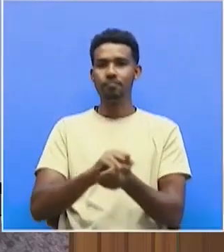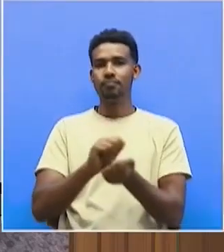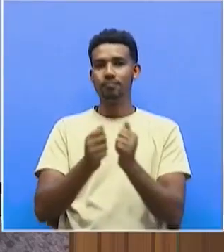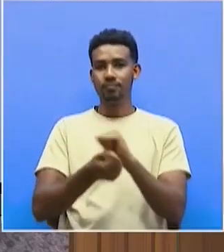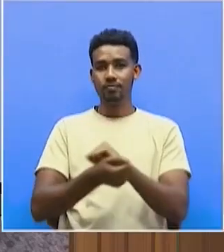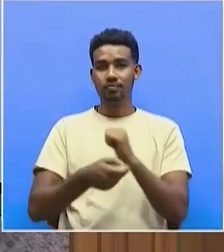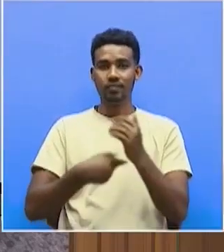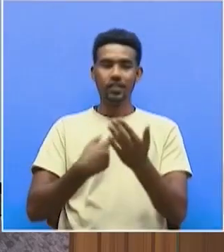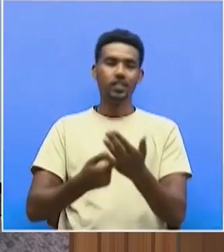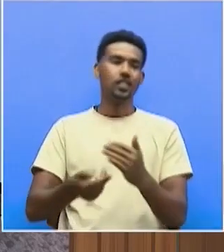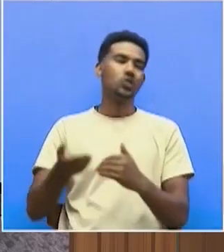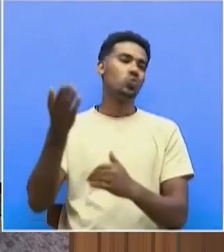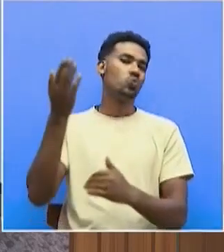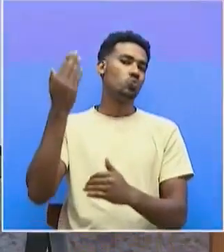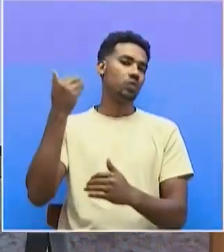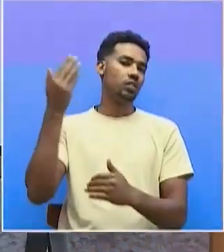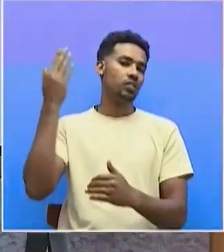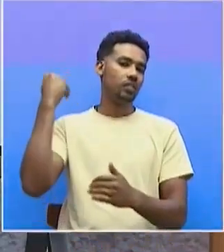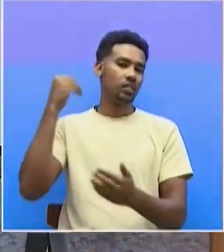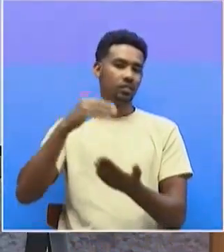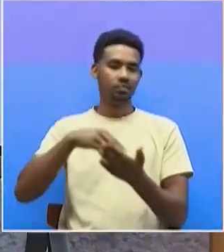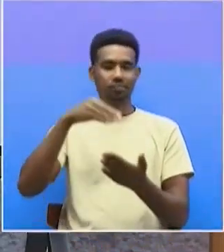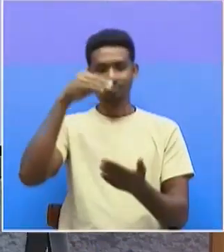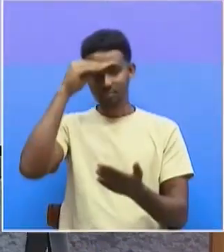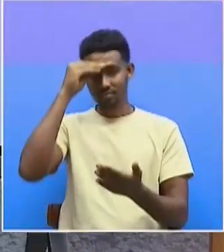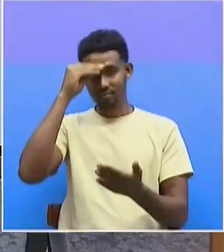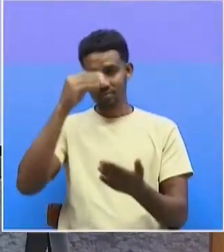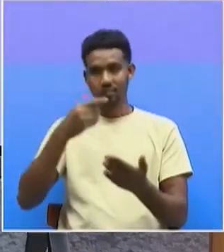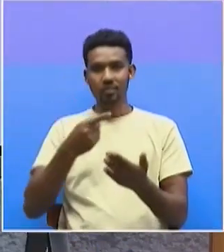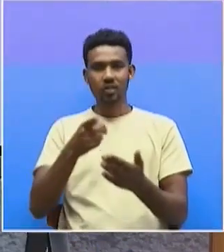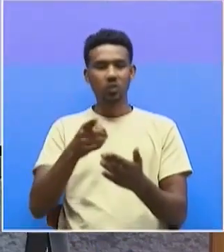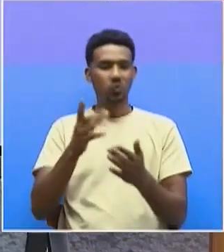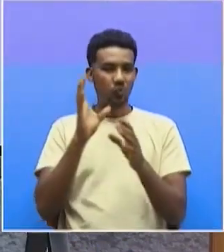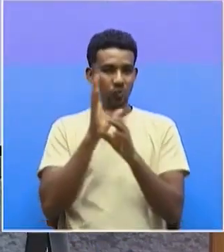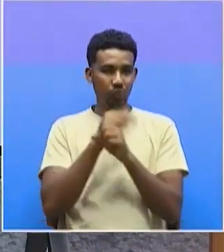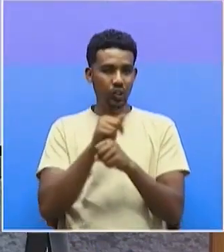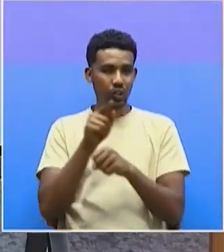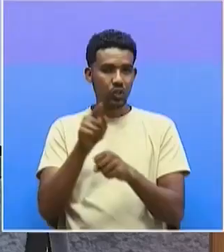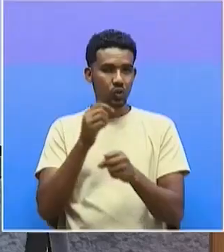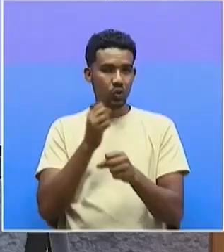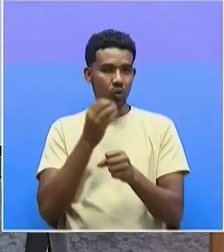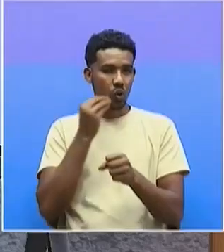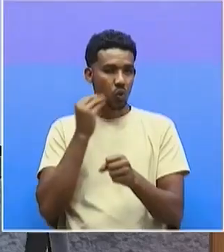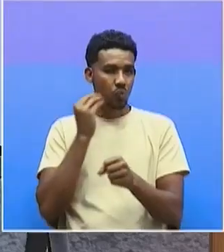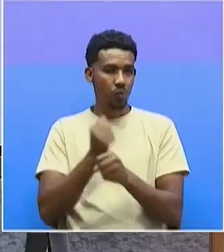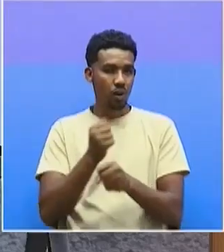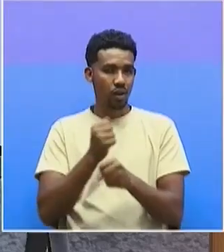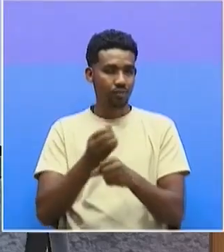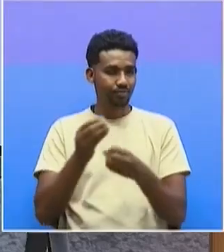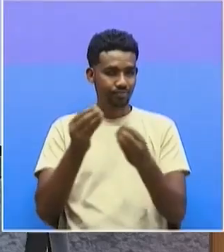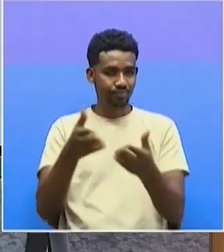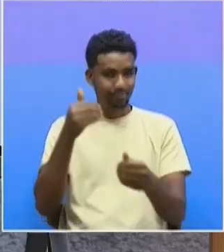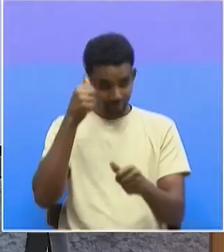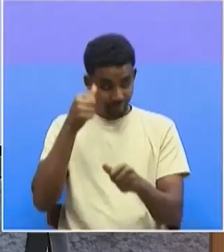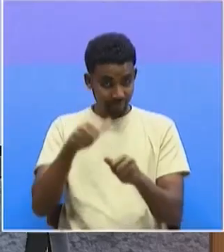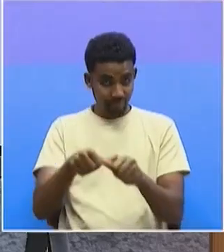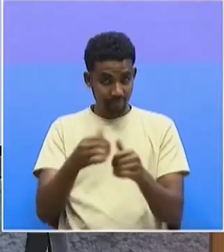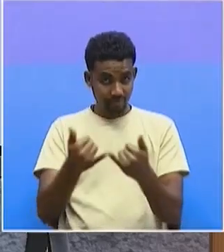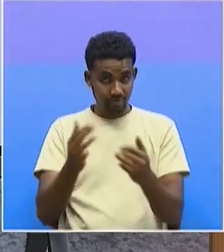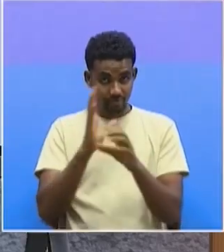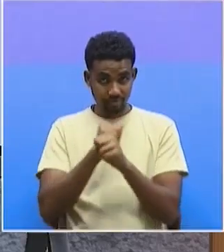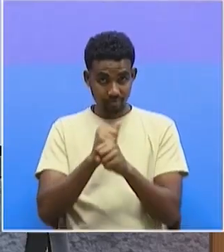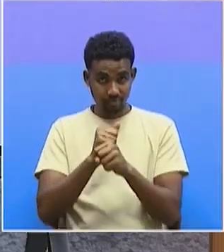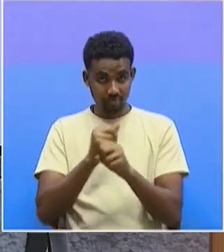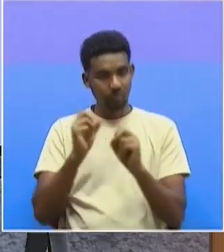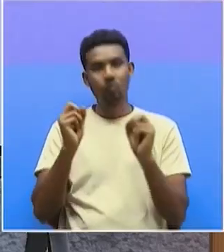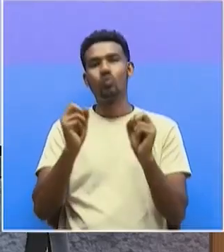our previous lesson. I hope you all have finished your homework because I gave you homework before we closed last time. Let us